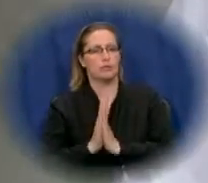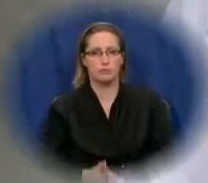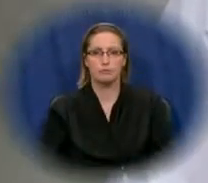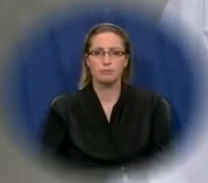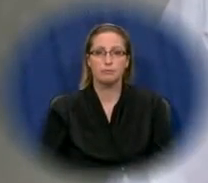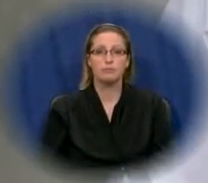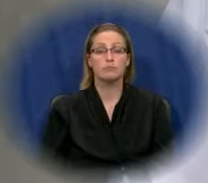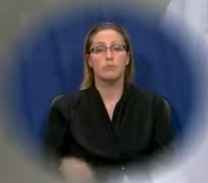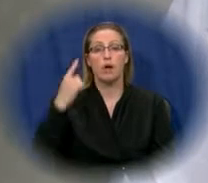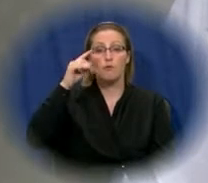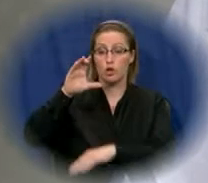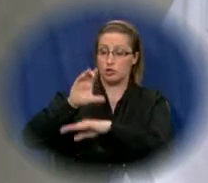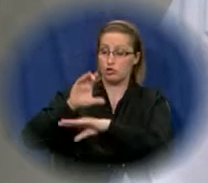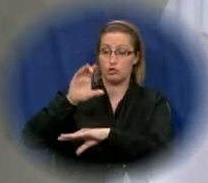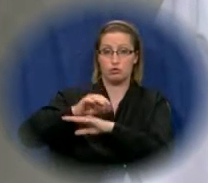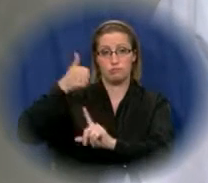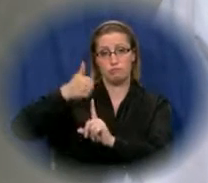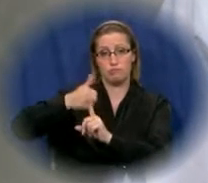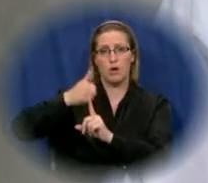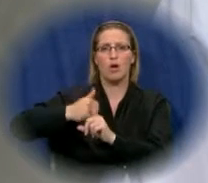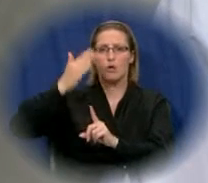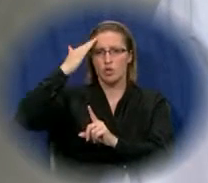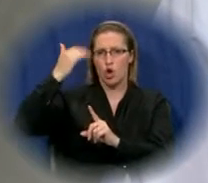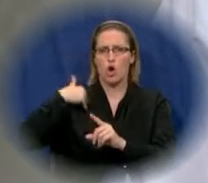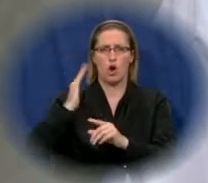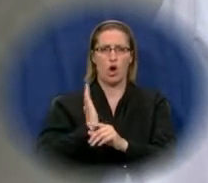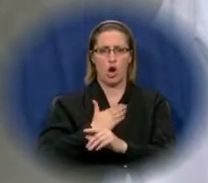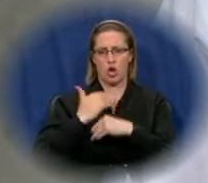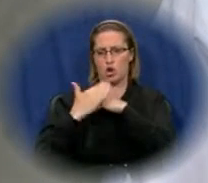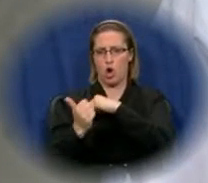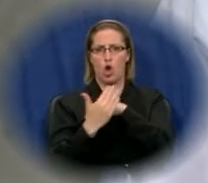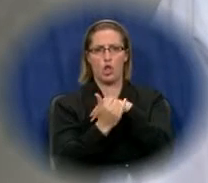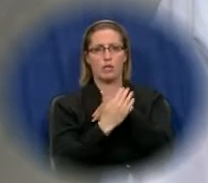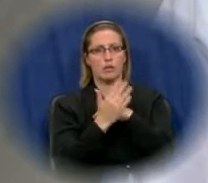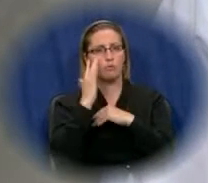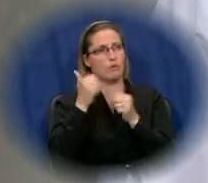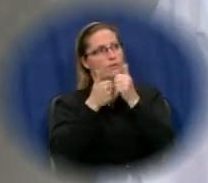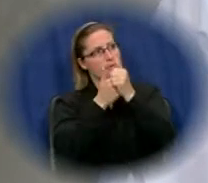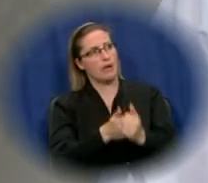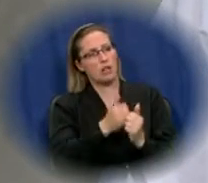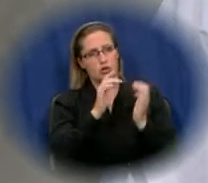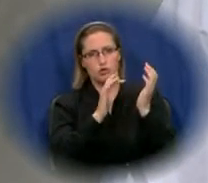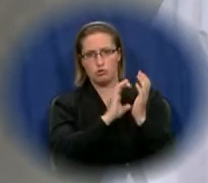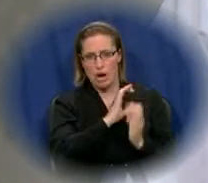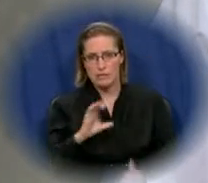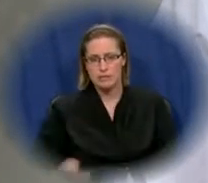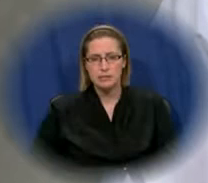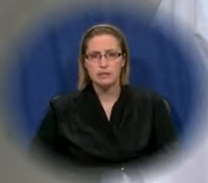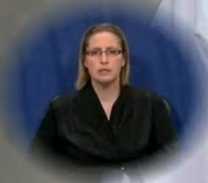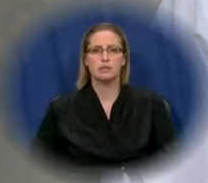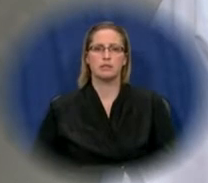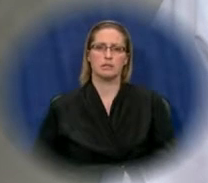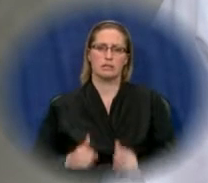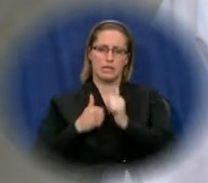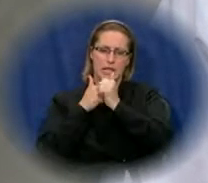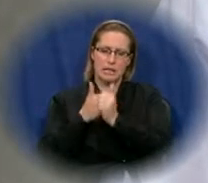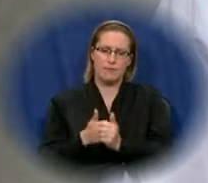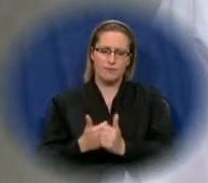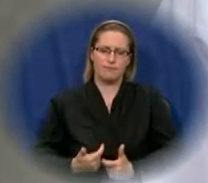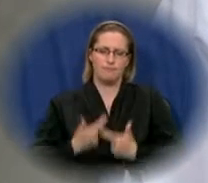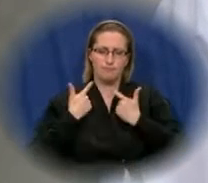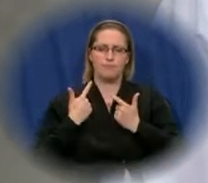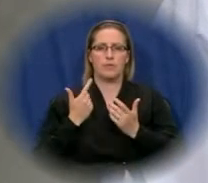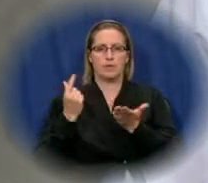For the church, that we may clearly know what we are called to as followers of Christ and have the courage to live lives faithful to the